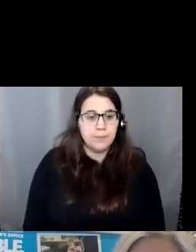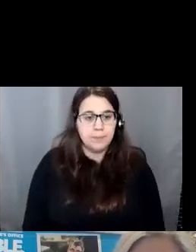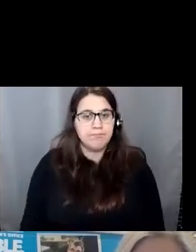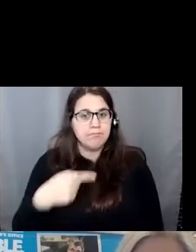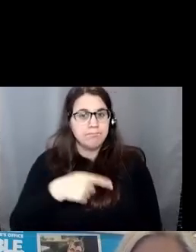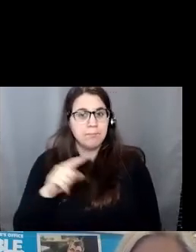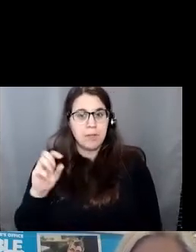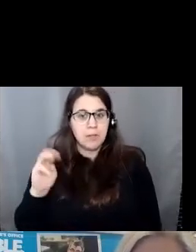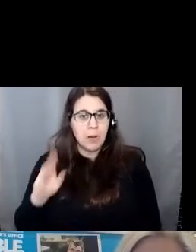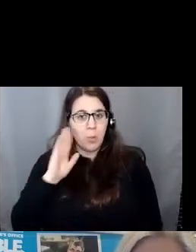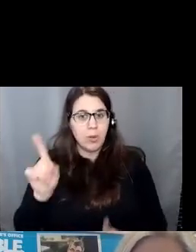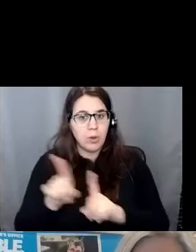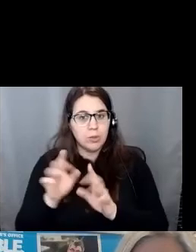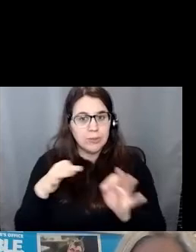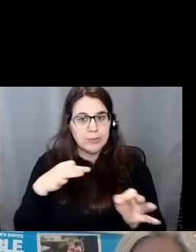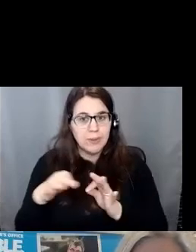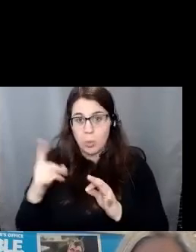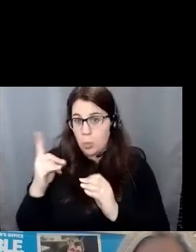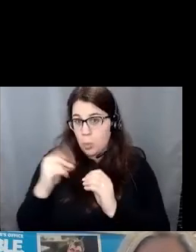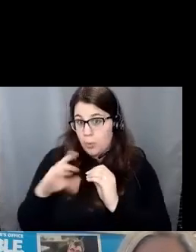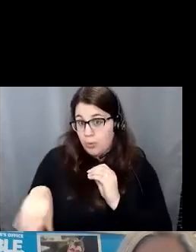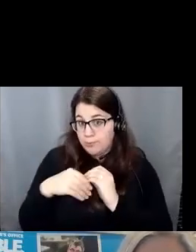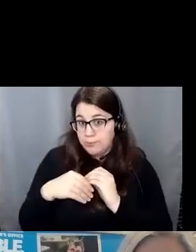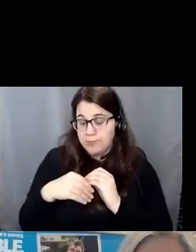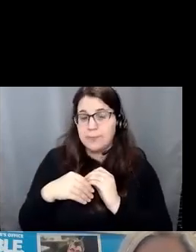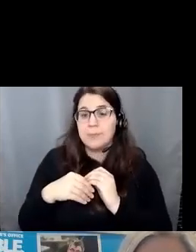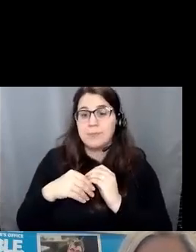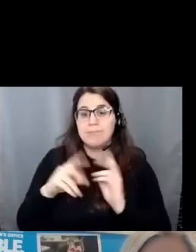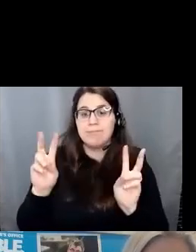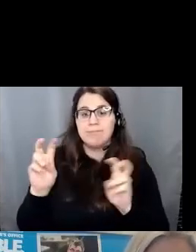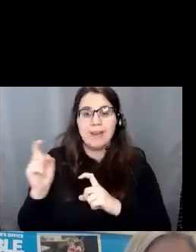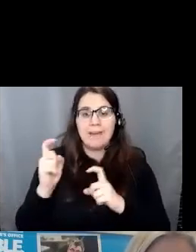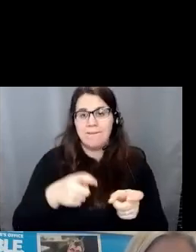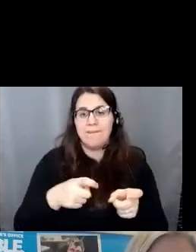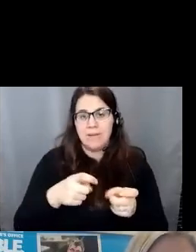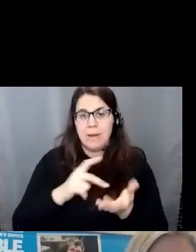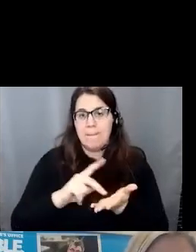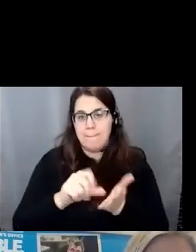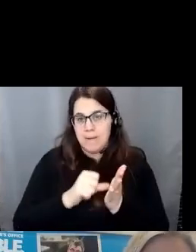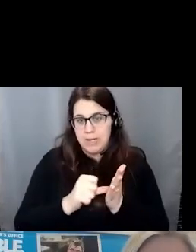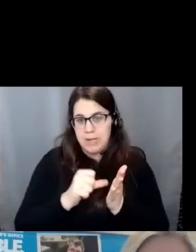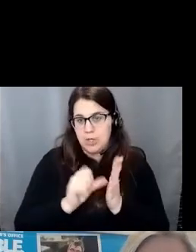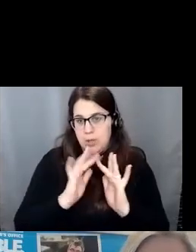also talk about an additional option in which you can set up what's called a gifting page within the online platform.